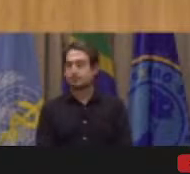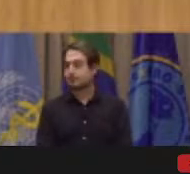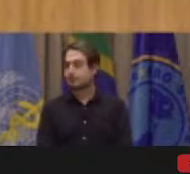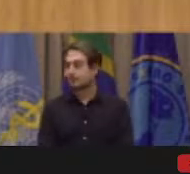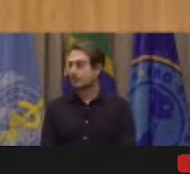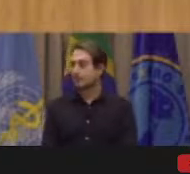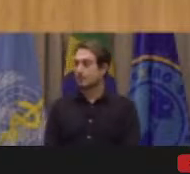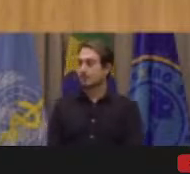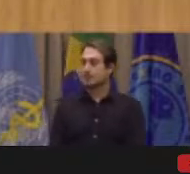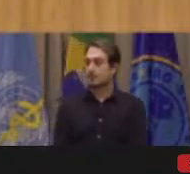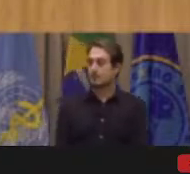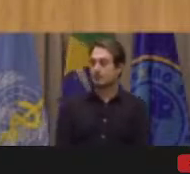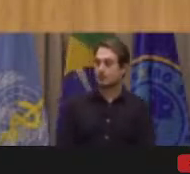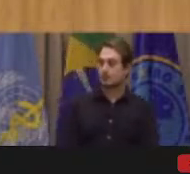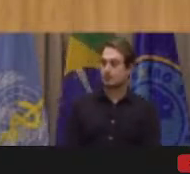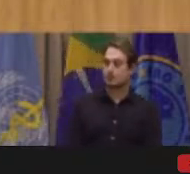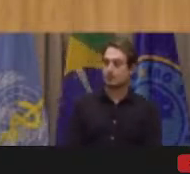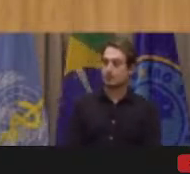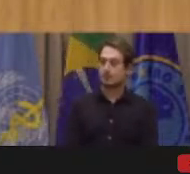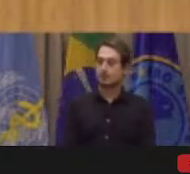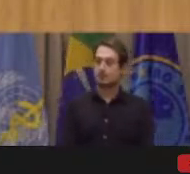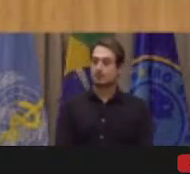Please.